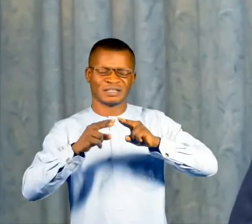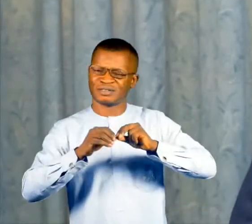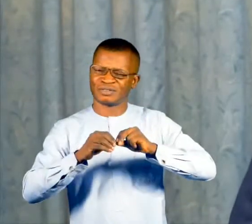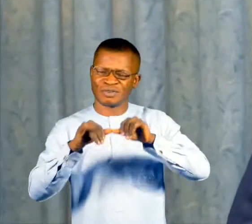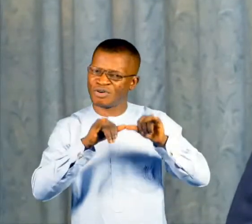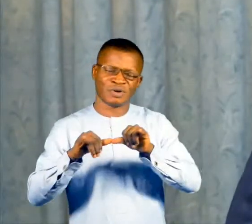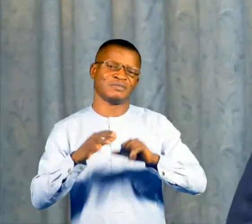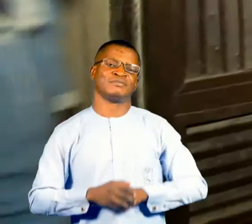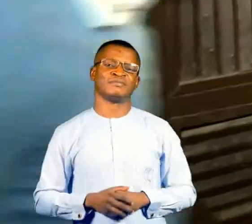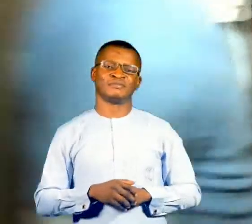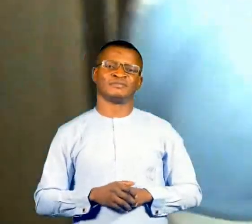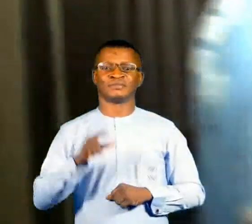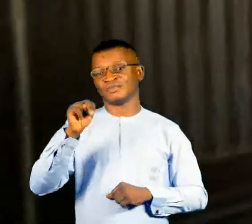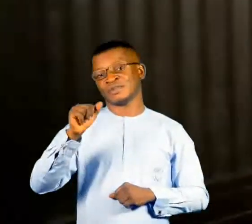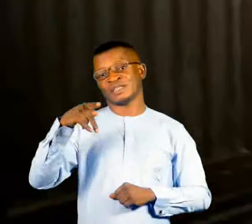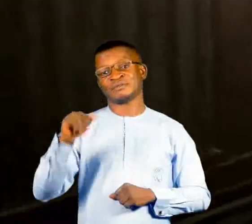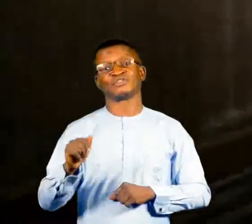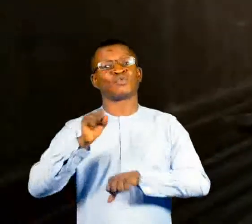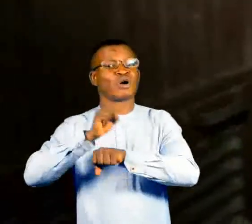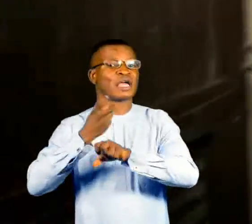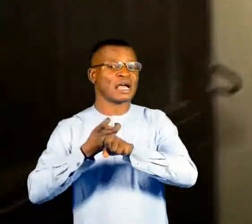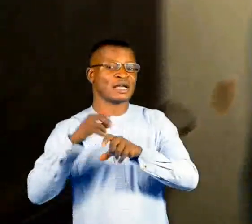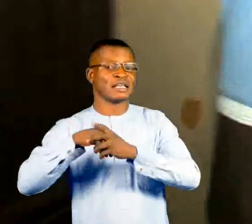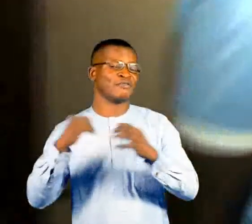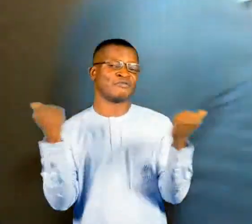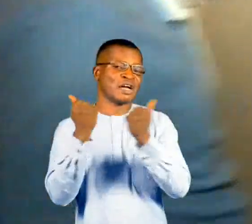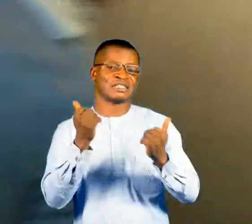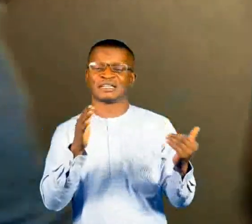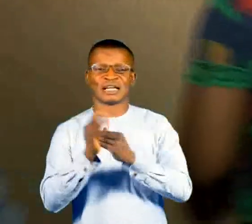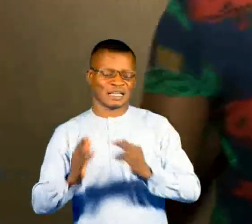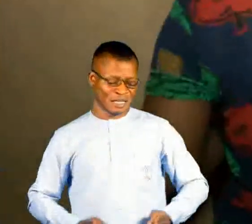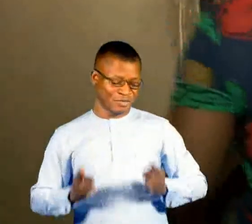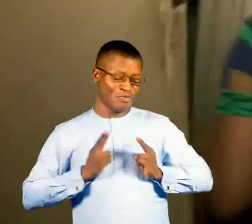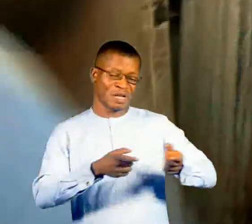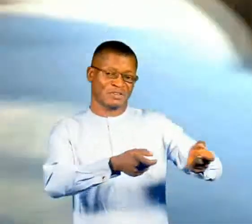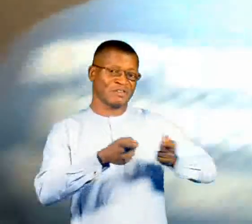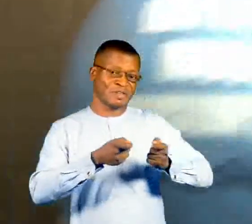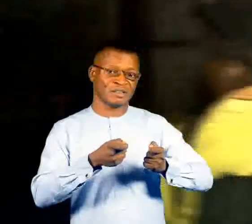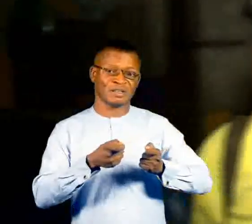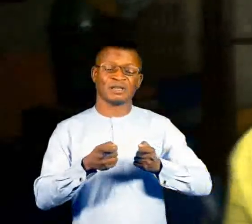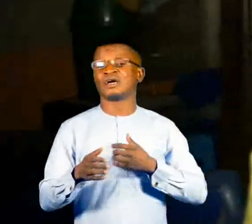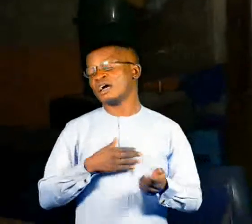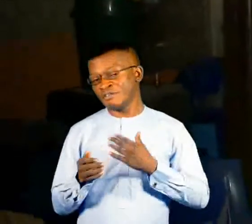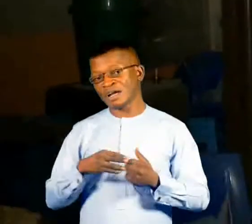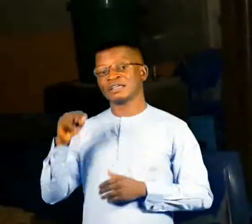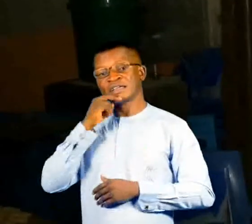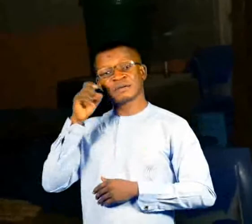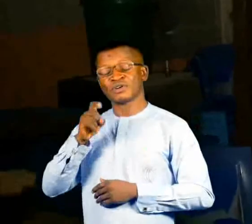very prevalent. The agency has intensified efforts in its fight against human trafficking.